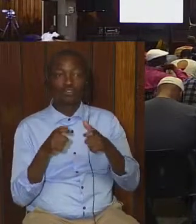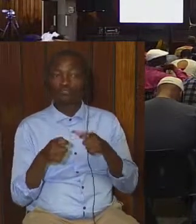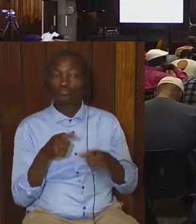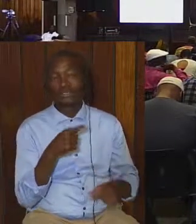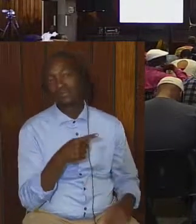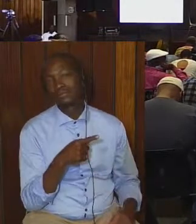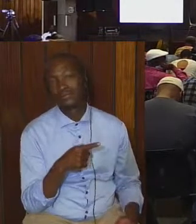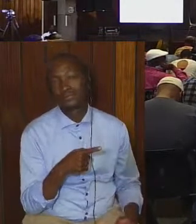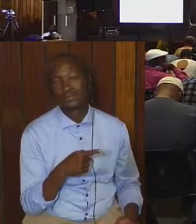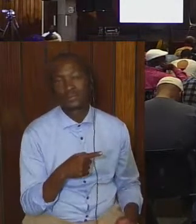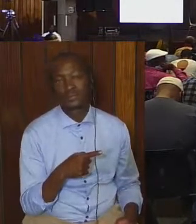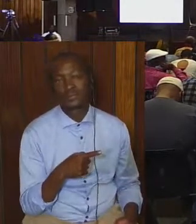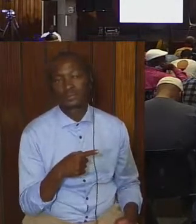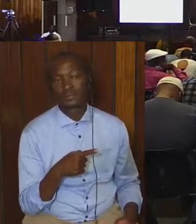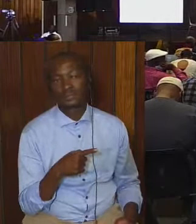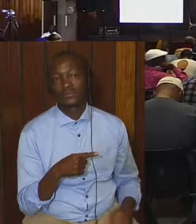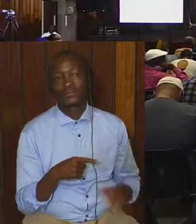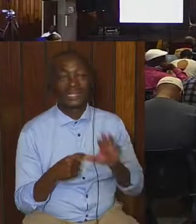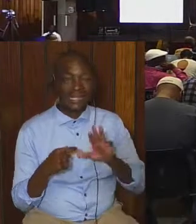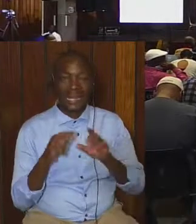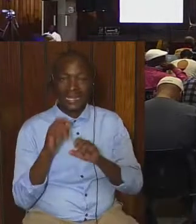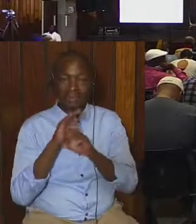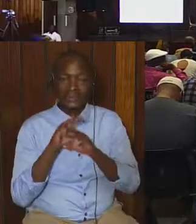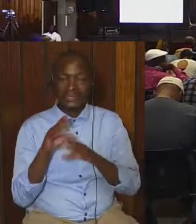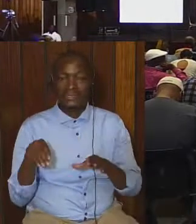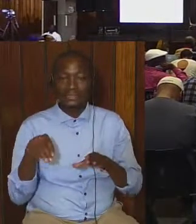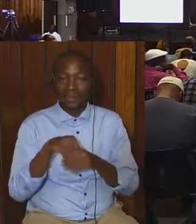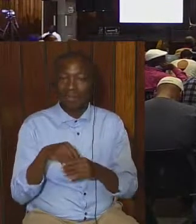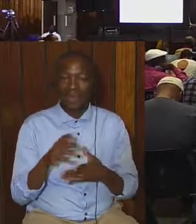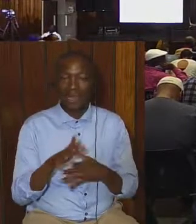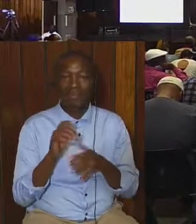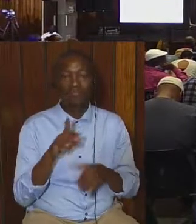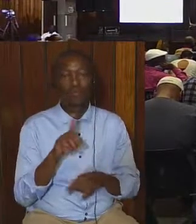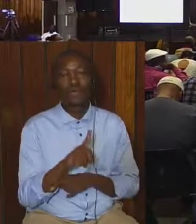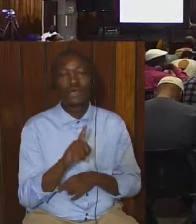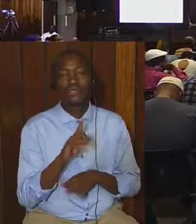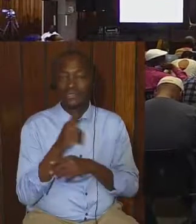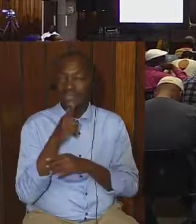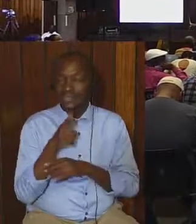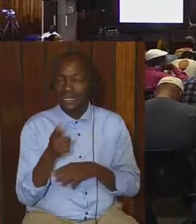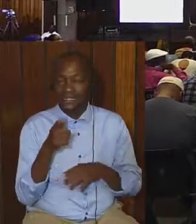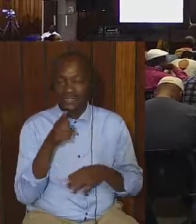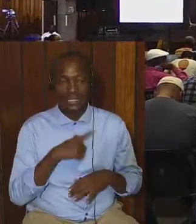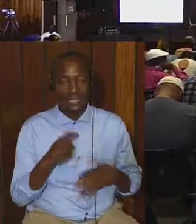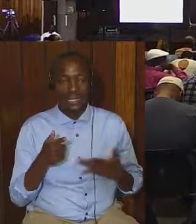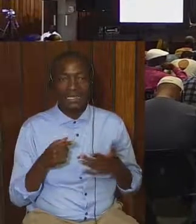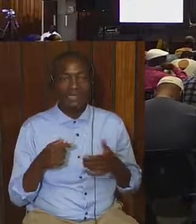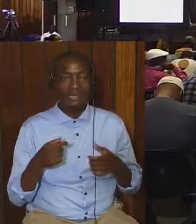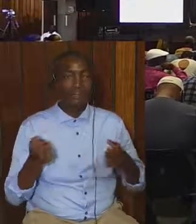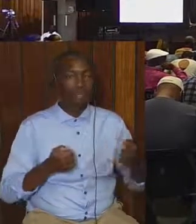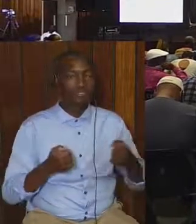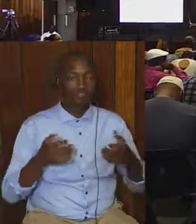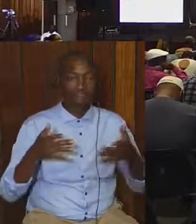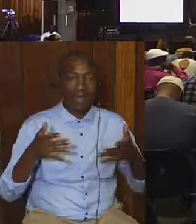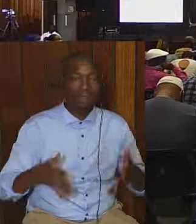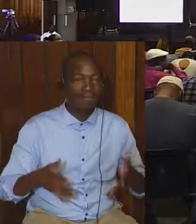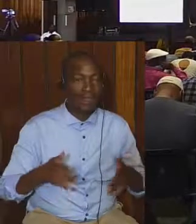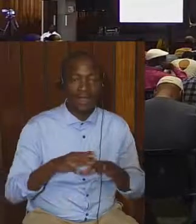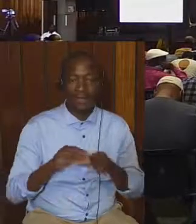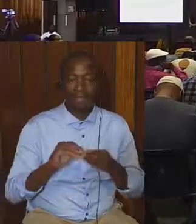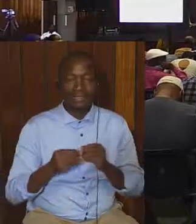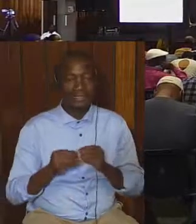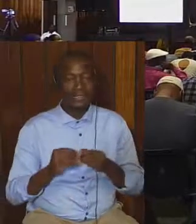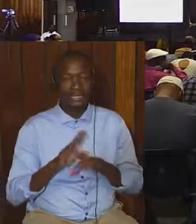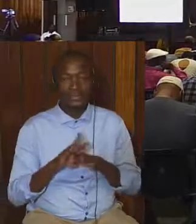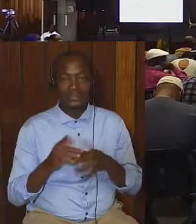ukumcontrol. Le 9% ayifaka uyifakela ini ngoba usitshela ngabo drive, usitshela nge-maintenance, amabhasi awageza, usitshela ngakho konke. Abo driver